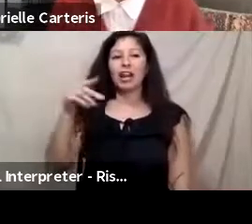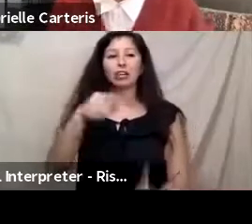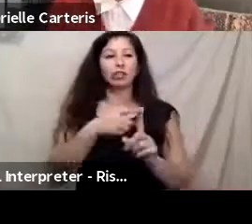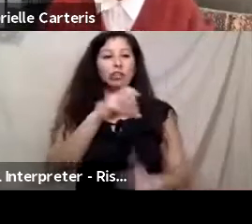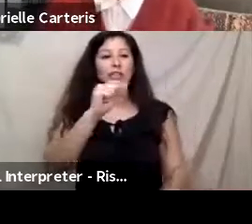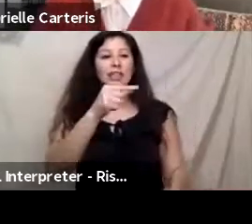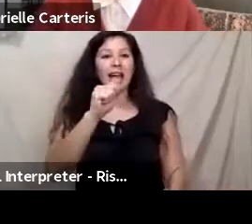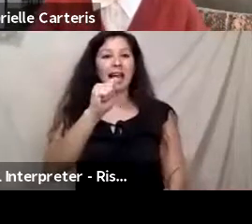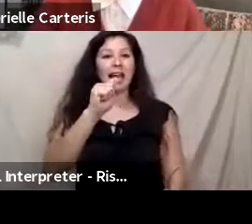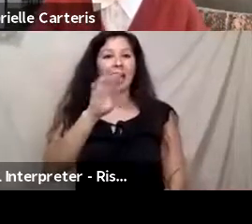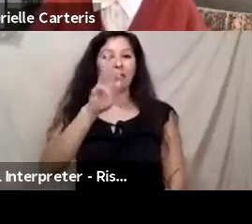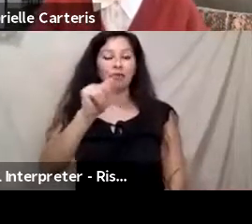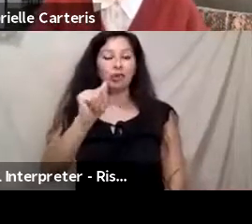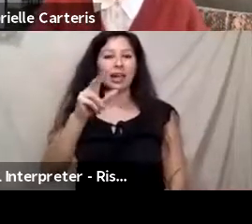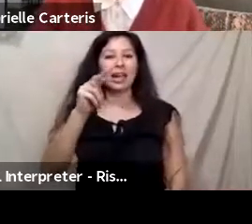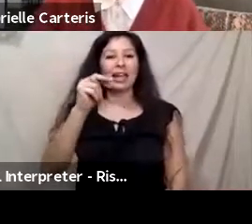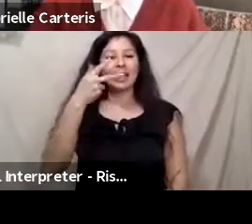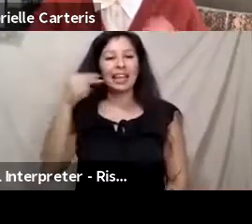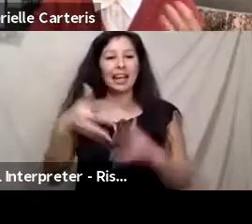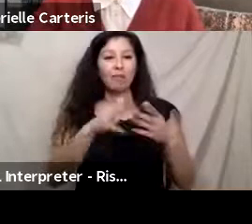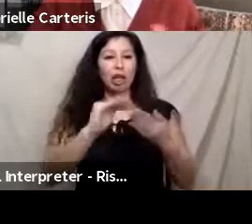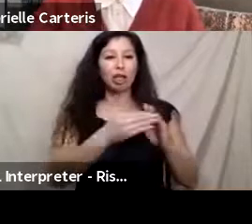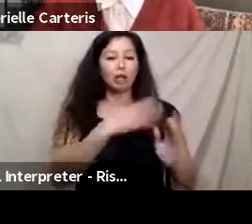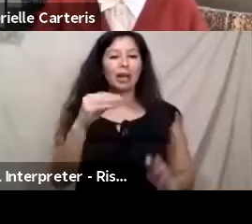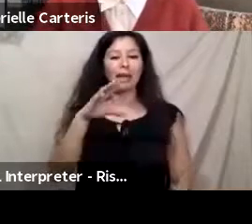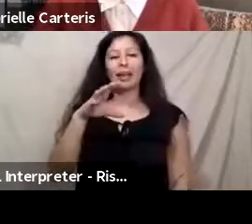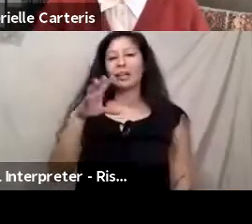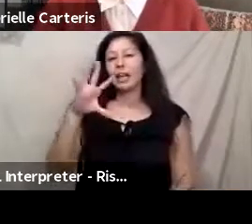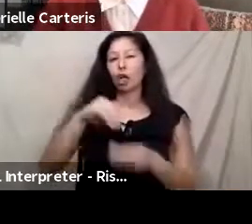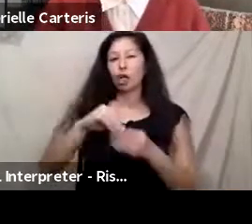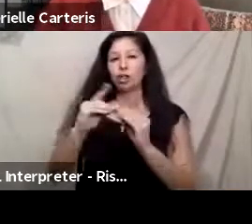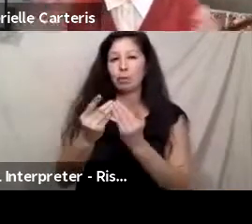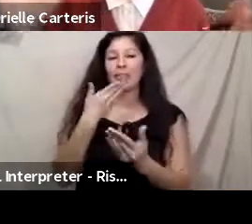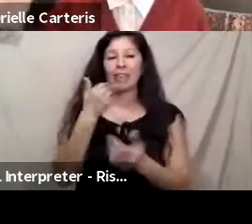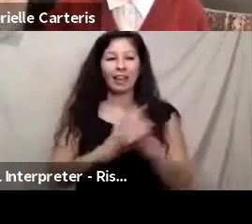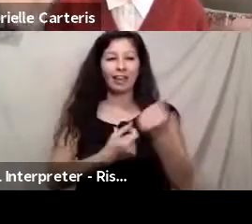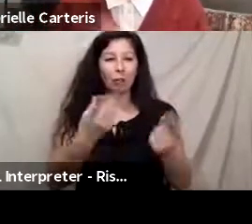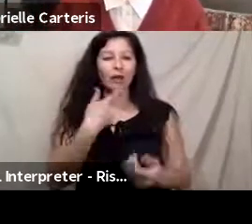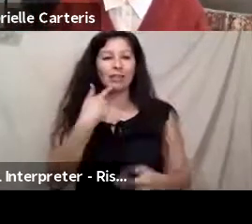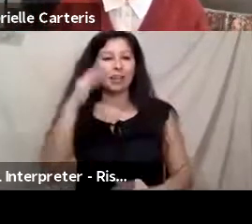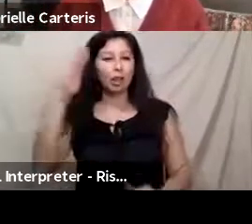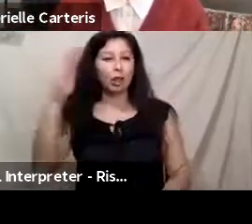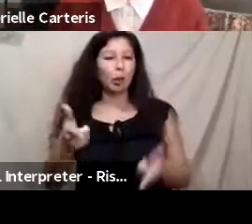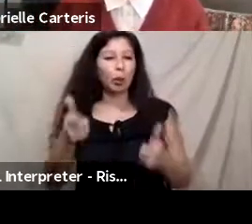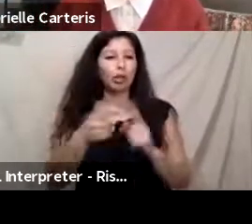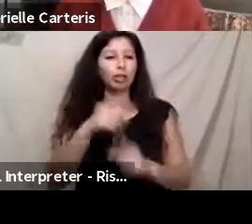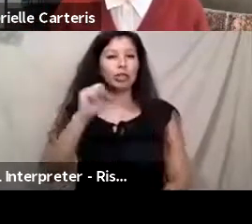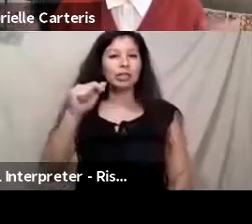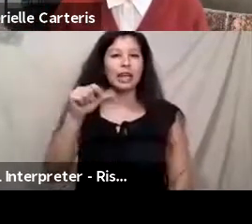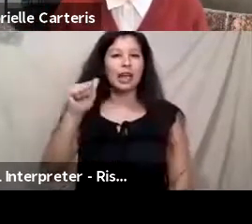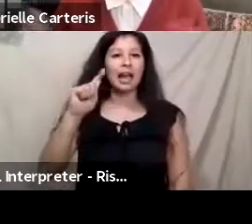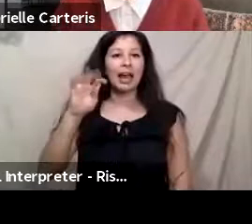Americans Committee and the SAG-AFTRA Equity and Inclusion Department. Thank you, everybody. I also want to say hello quickly to SAG-AFTRA,